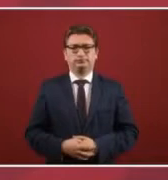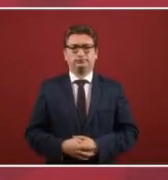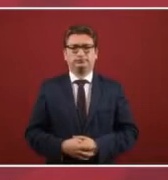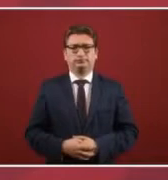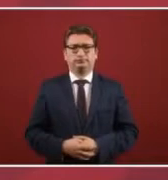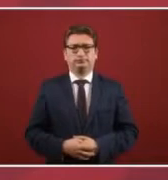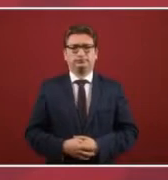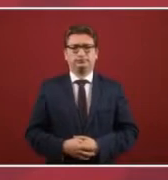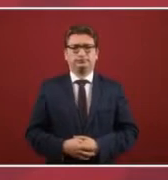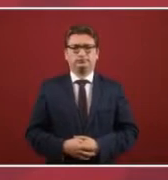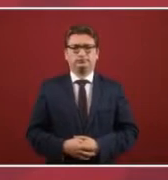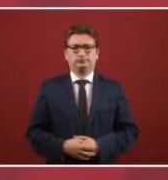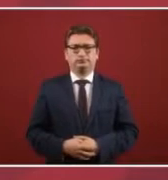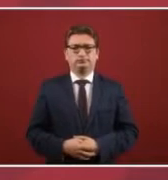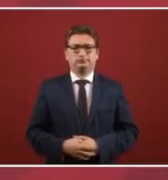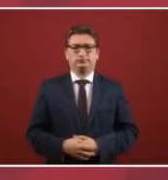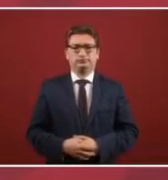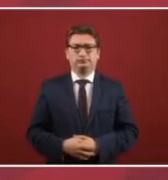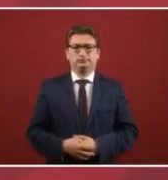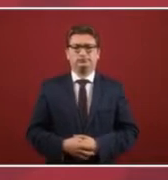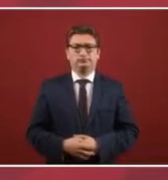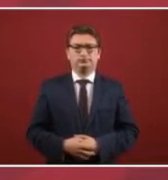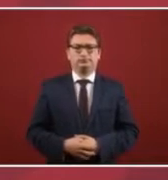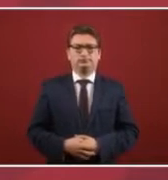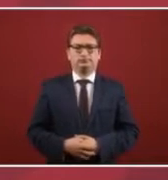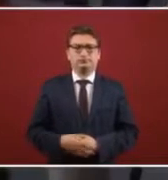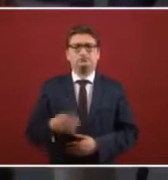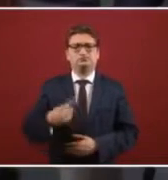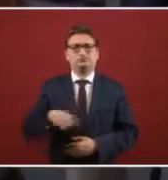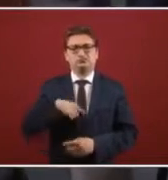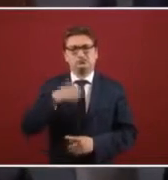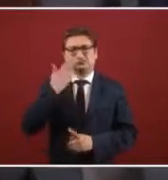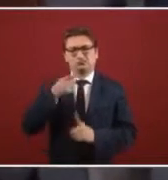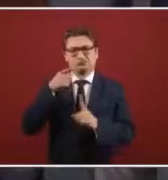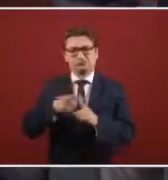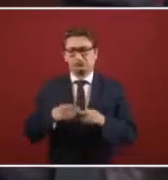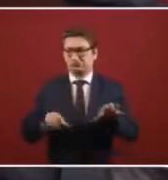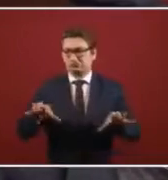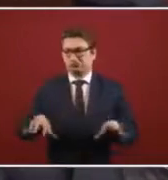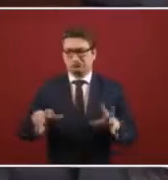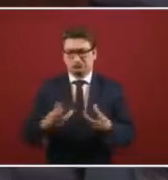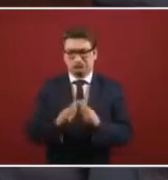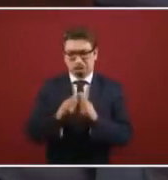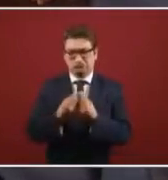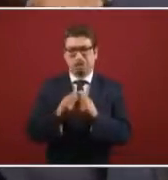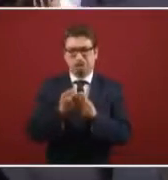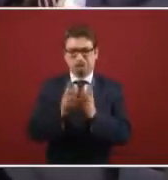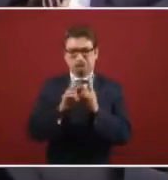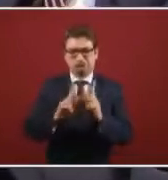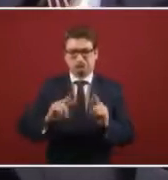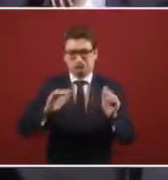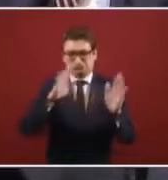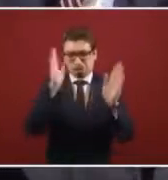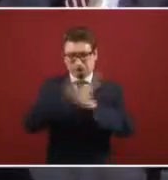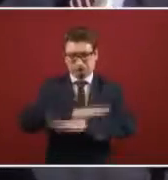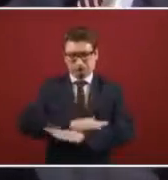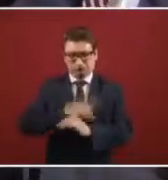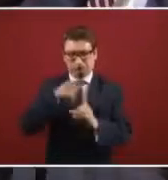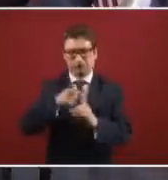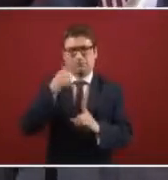buscar la manera de And we're going to look for the conciliar way, las por el bien de los